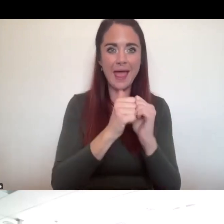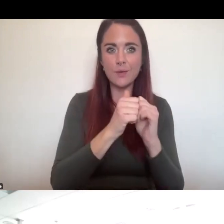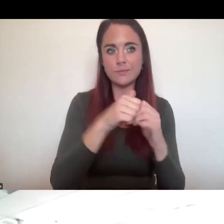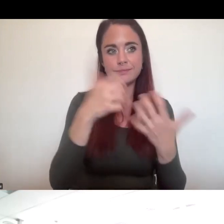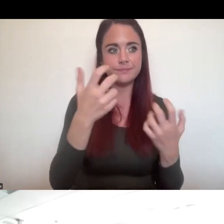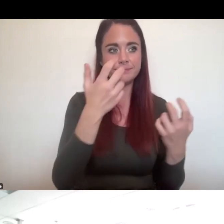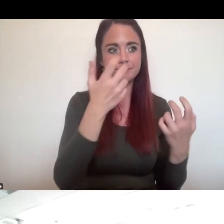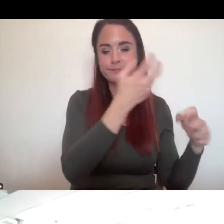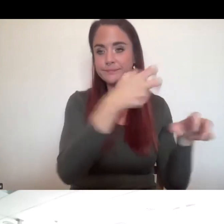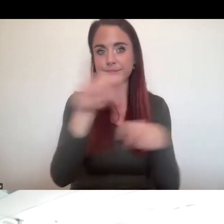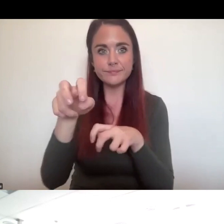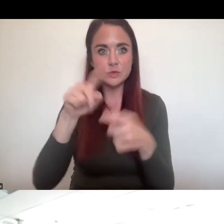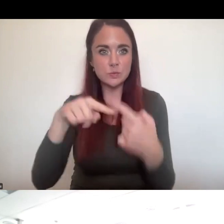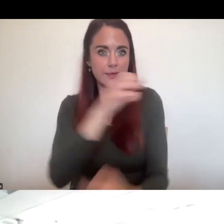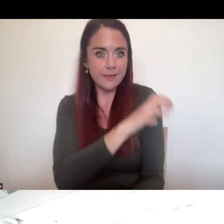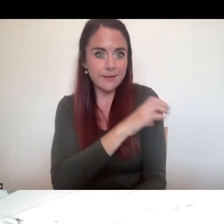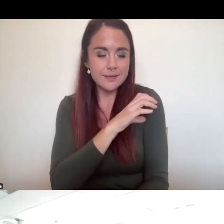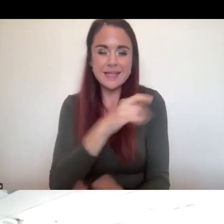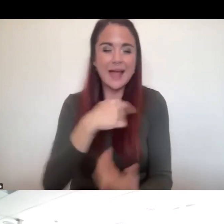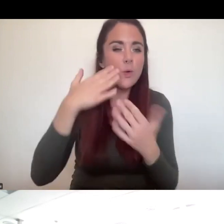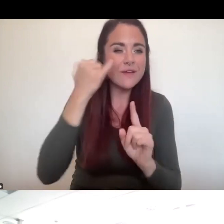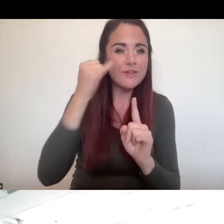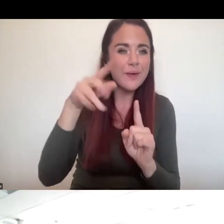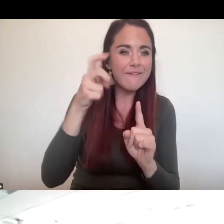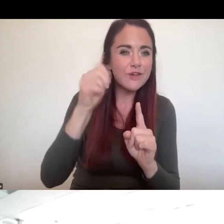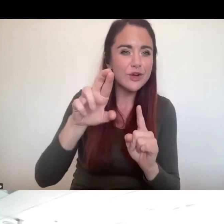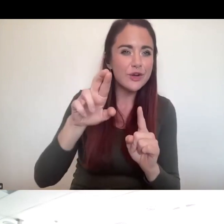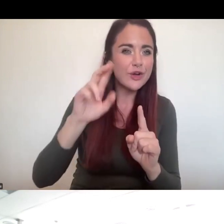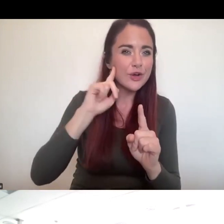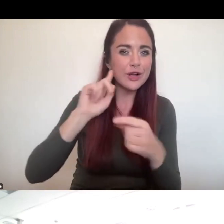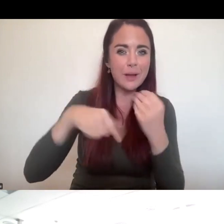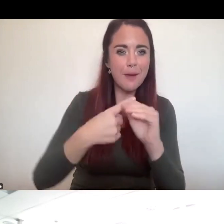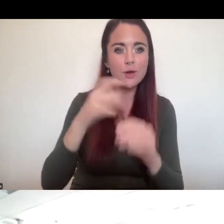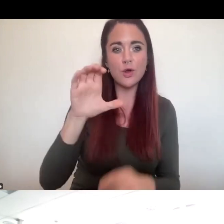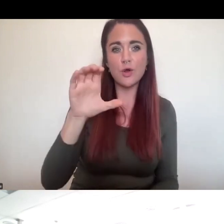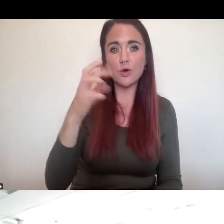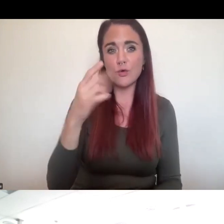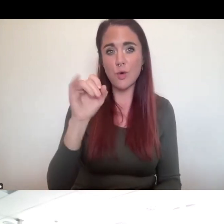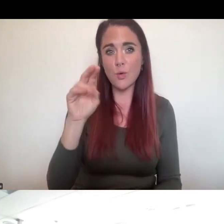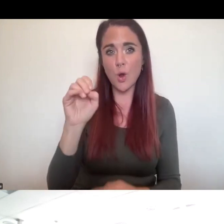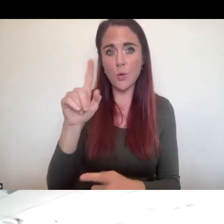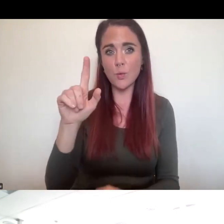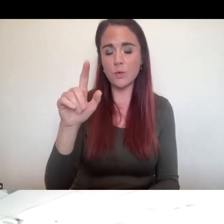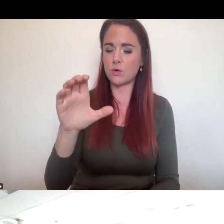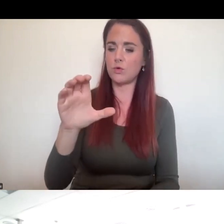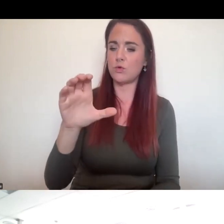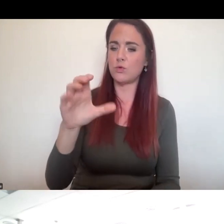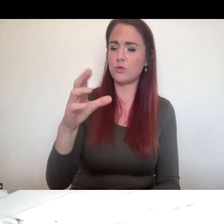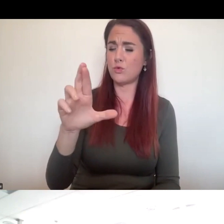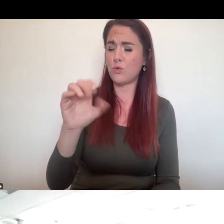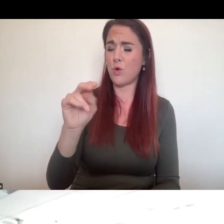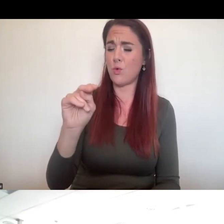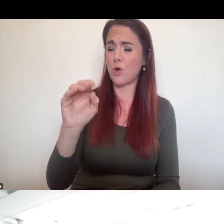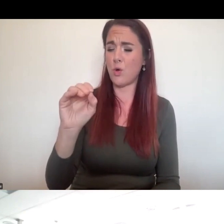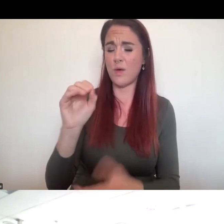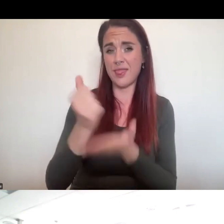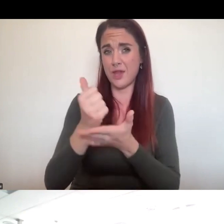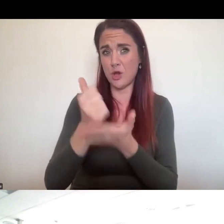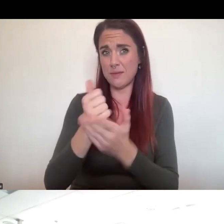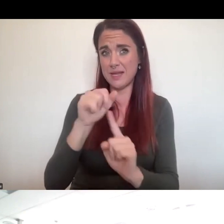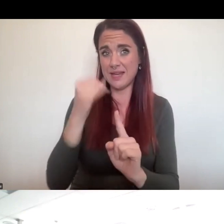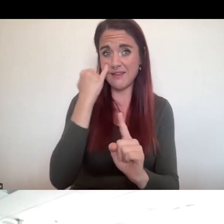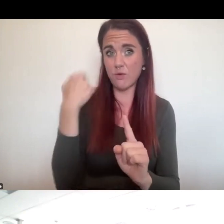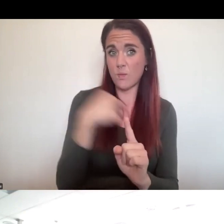clinics. I don't know if you ever like heard about chronotherapy. Like the idea is that if we have circadian rhythms,